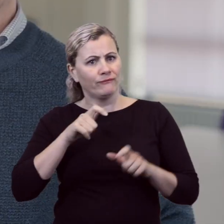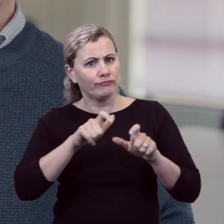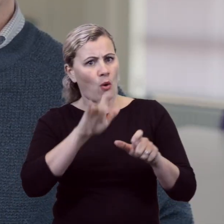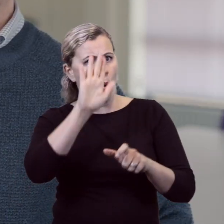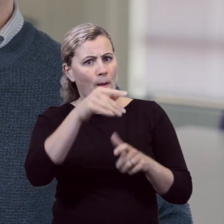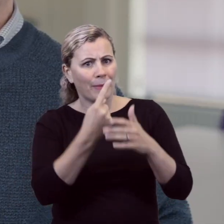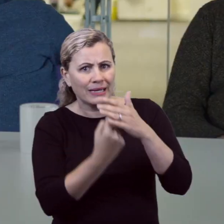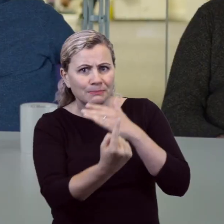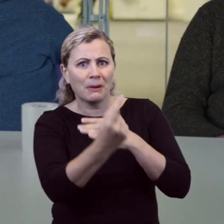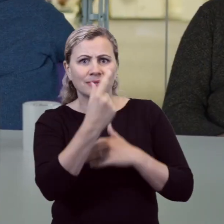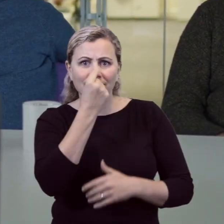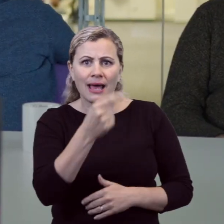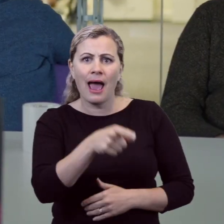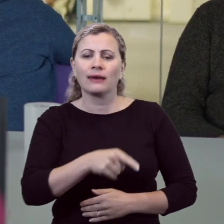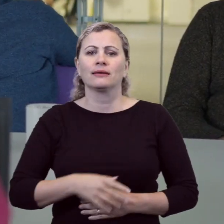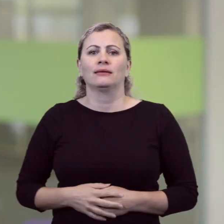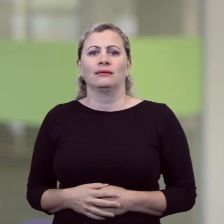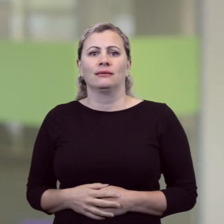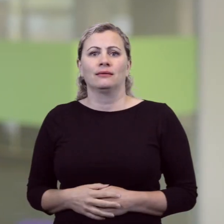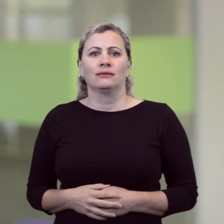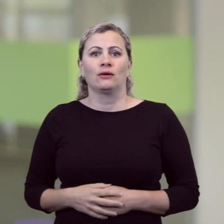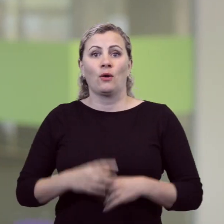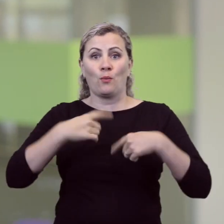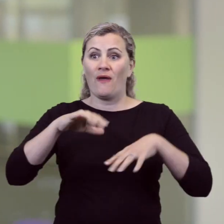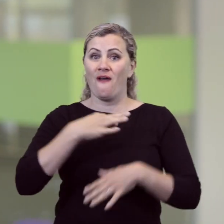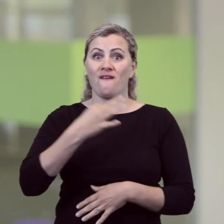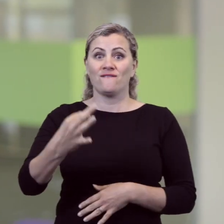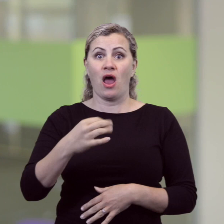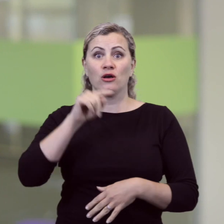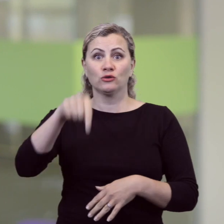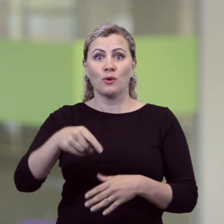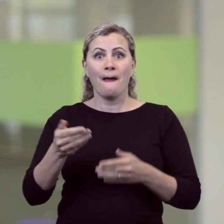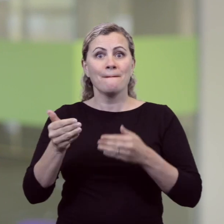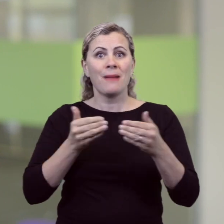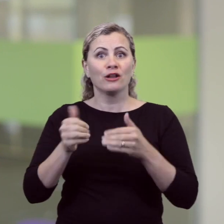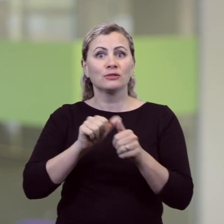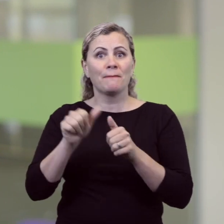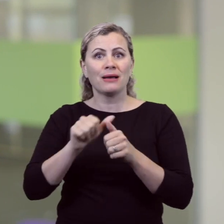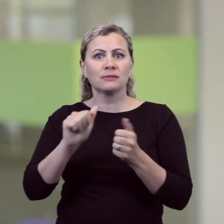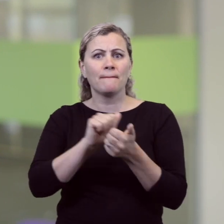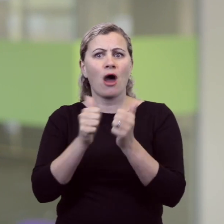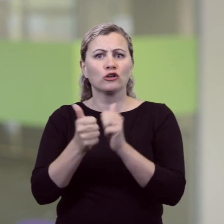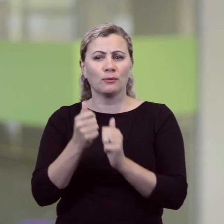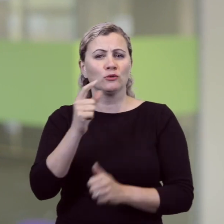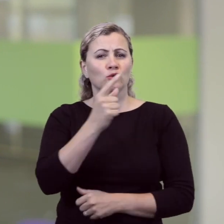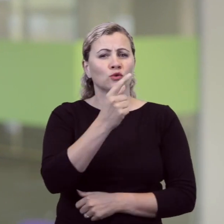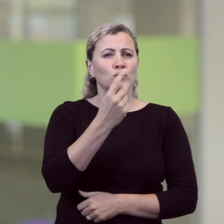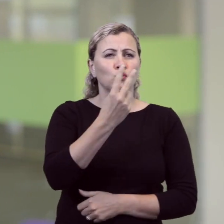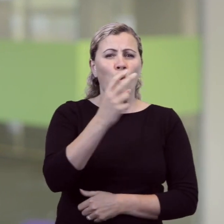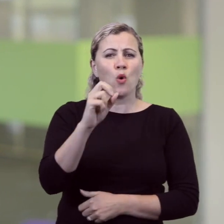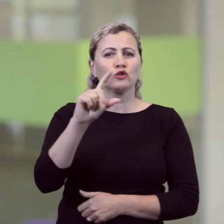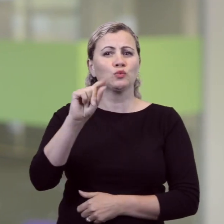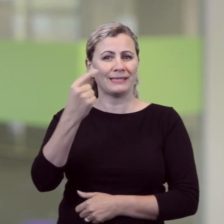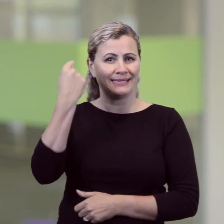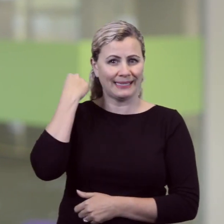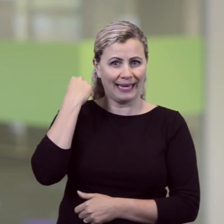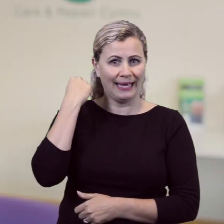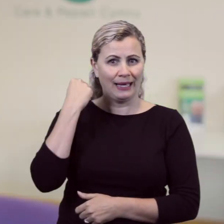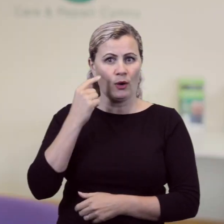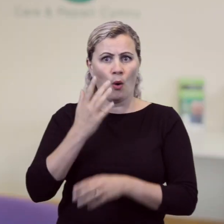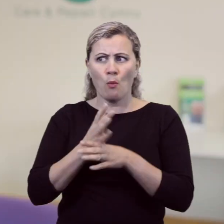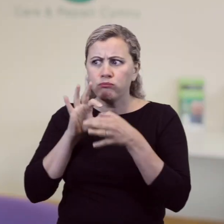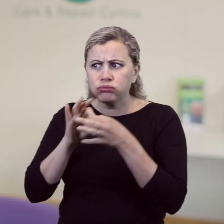live independently at home. We were invited to join the Managing Better partnership back in 2020, and I've always worked really closely with Care and